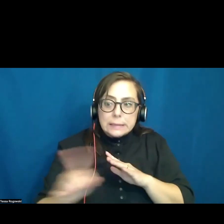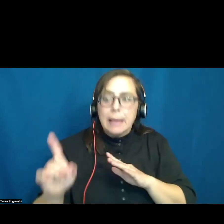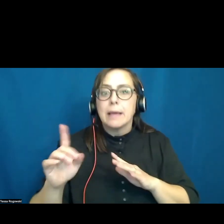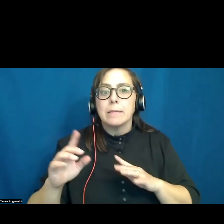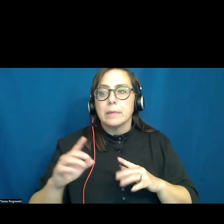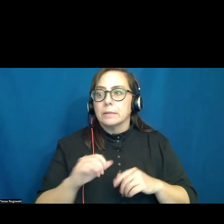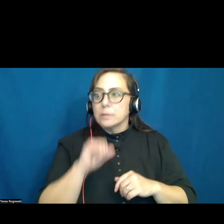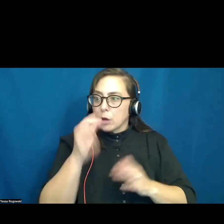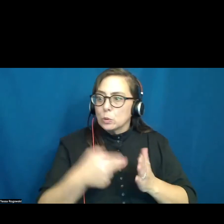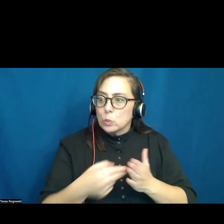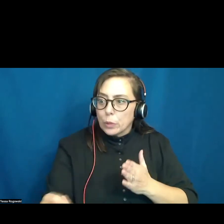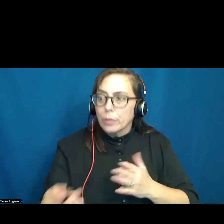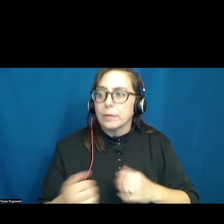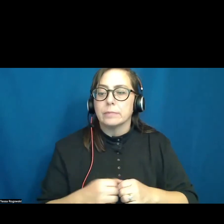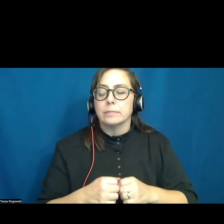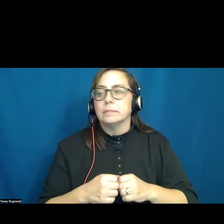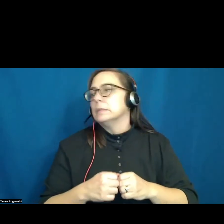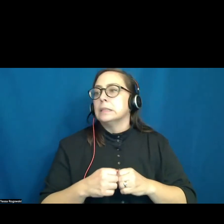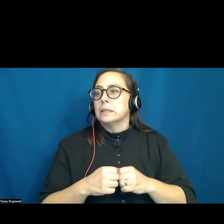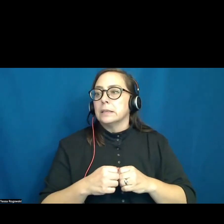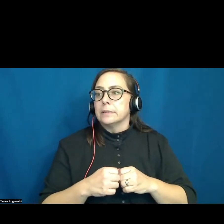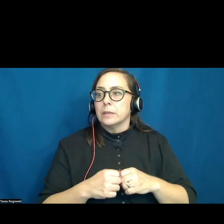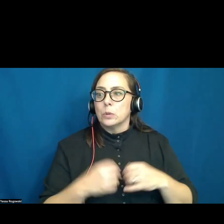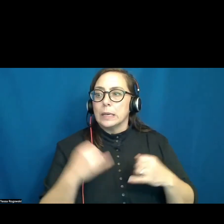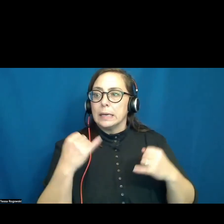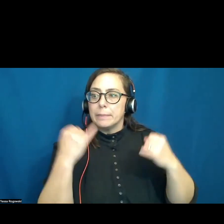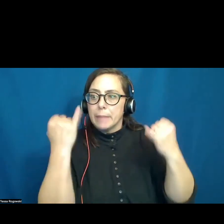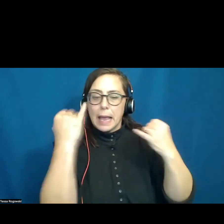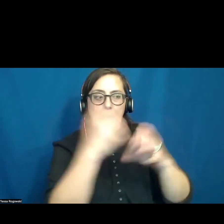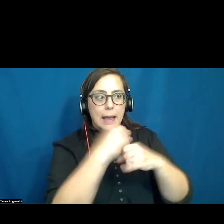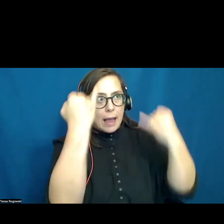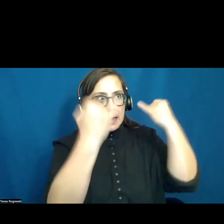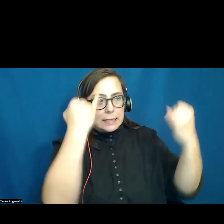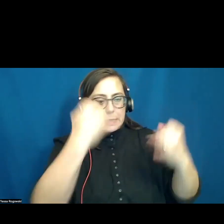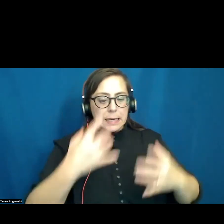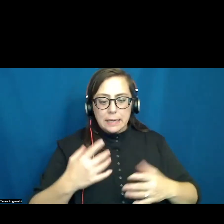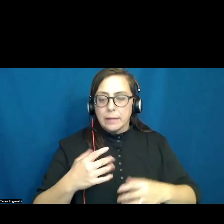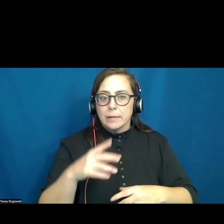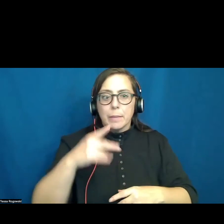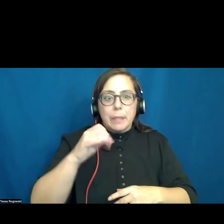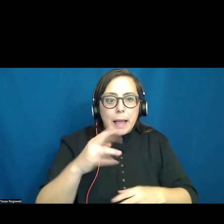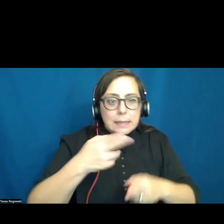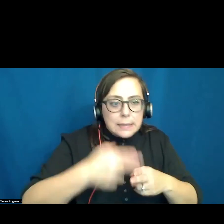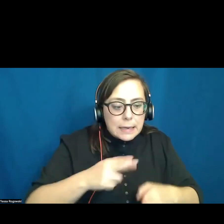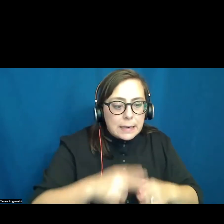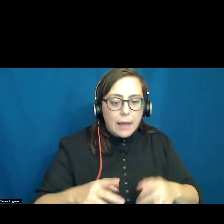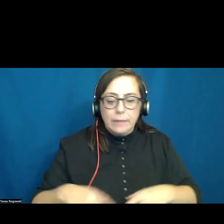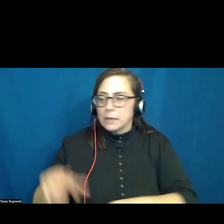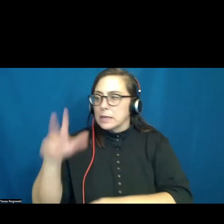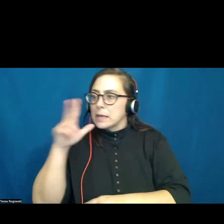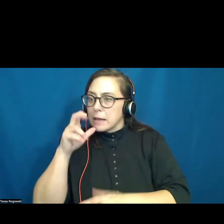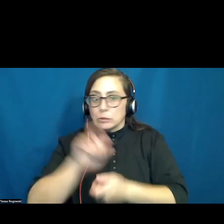untruth. Carved ideation with plastic knives. All those hours whittled could have been spent turning inhalers to